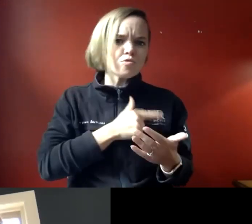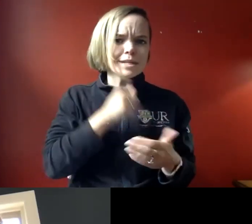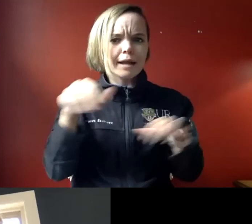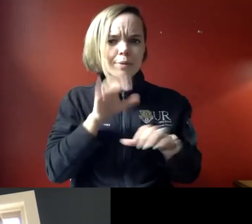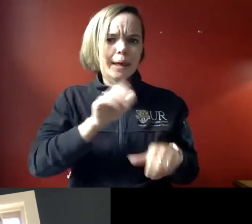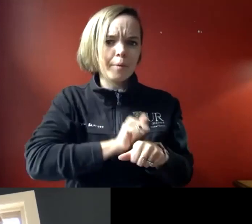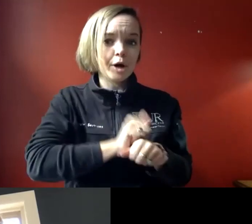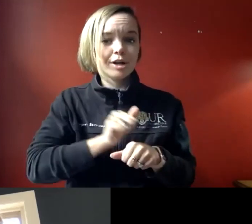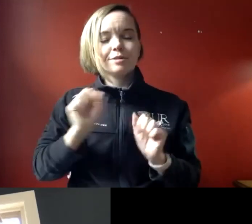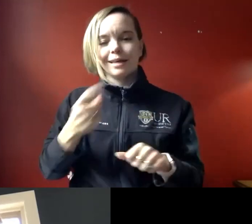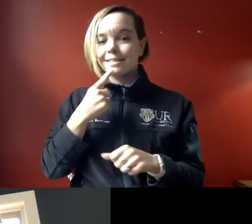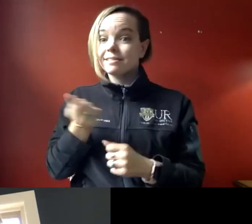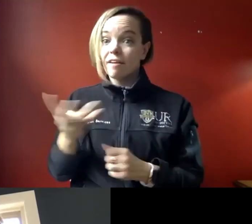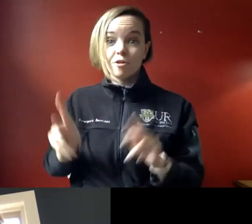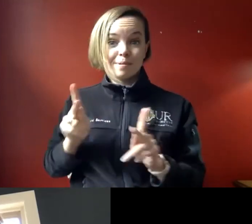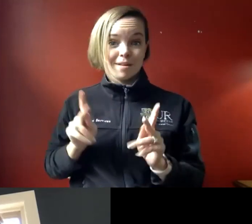do it anonymously.